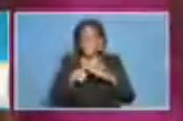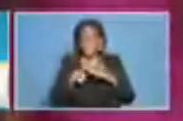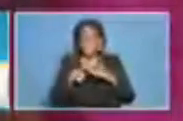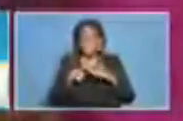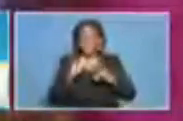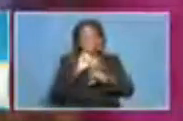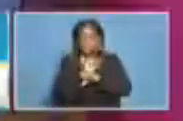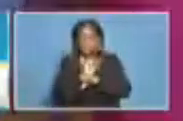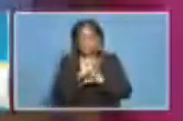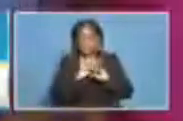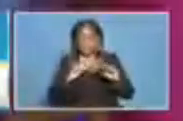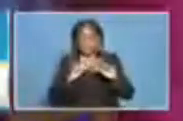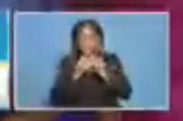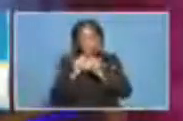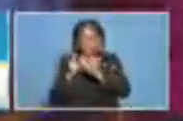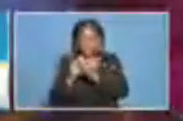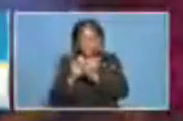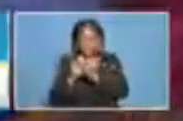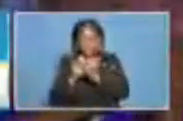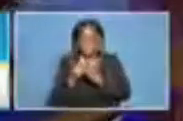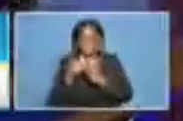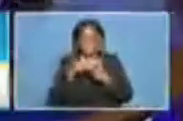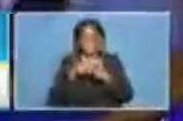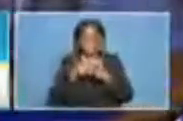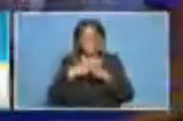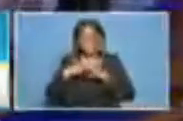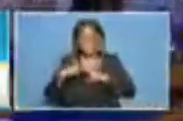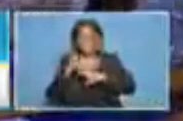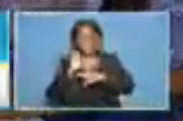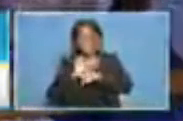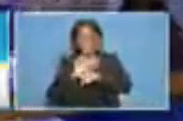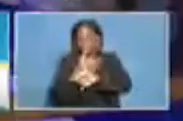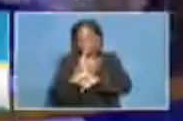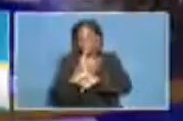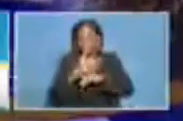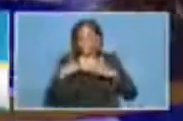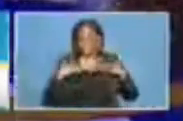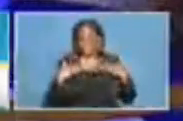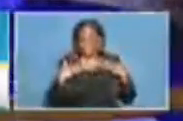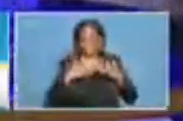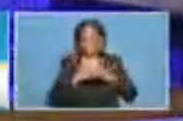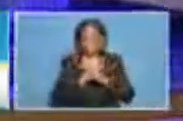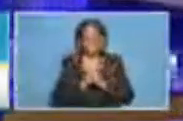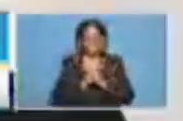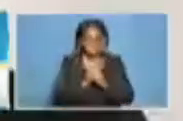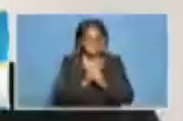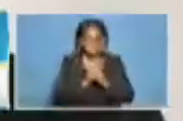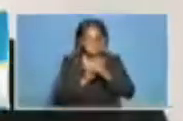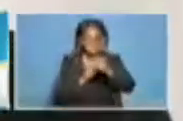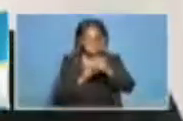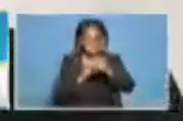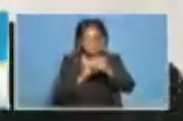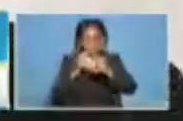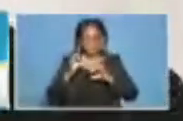of Companies. Officials from New View Construction out of Eleuthera couldn't be happier. Important because if you travel